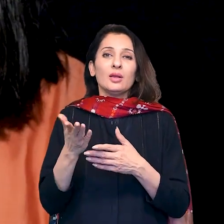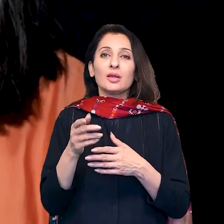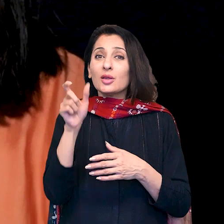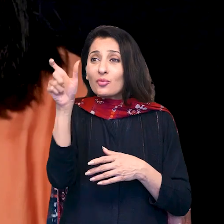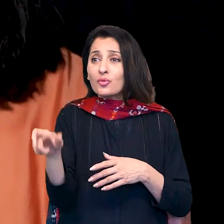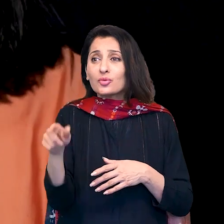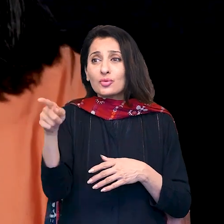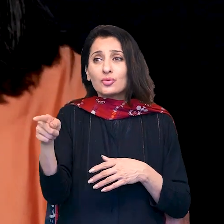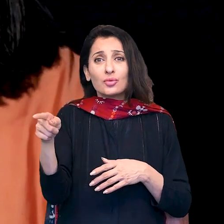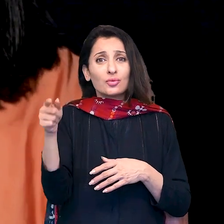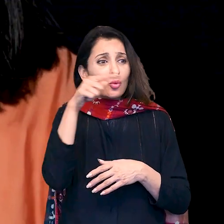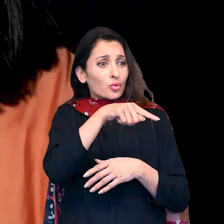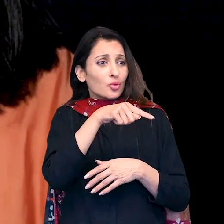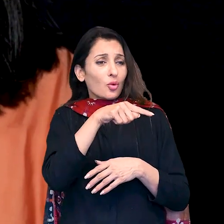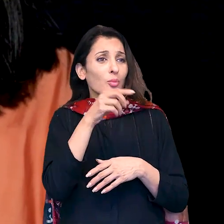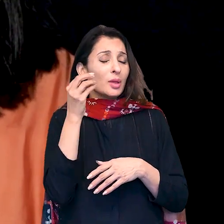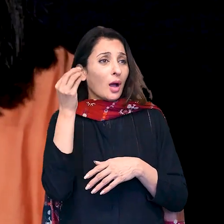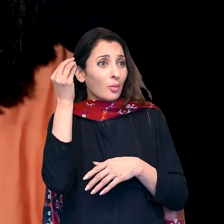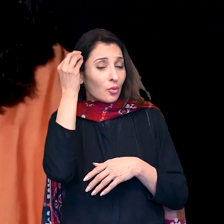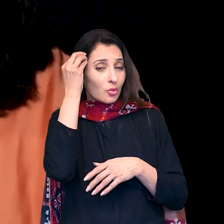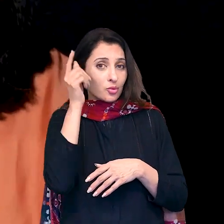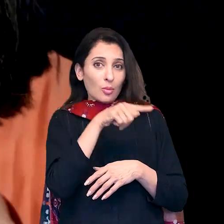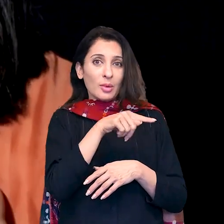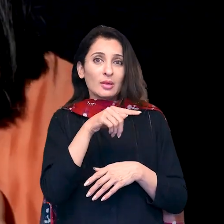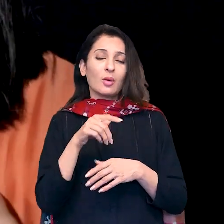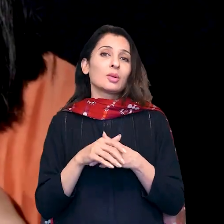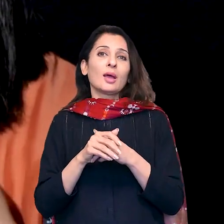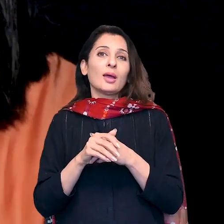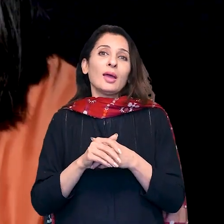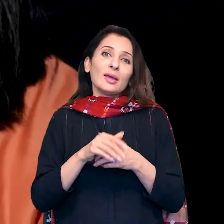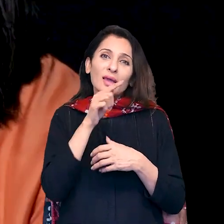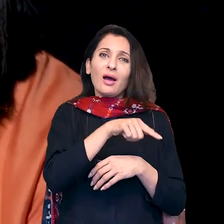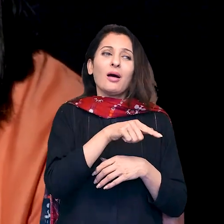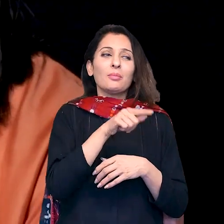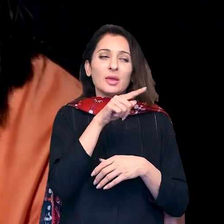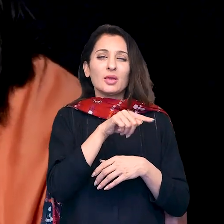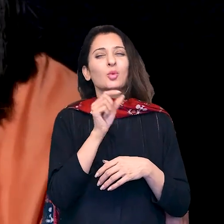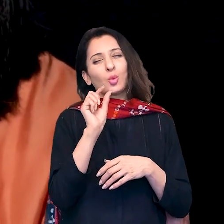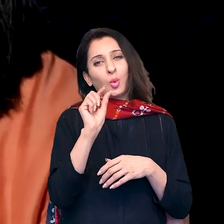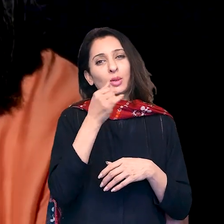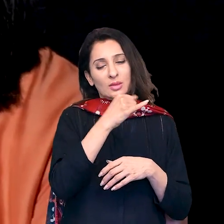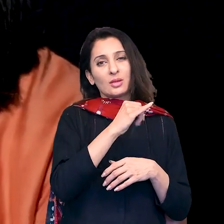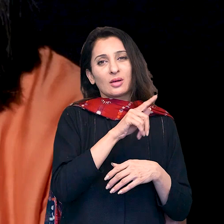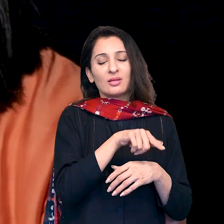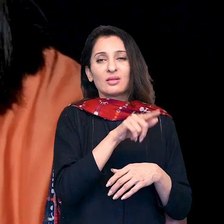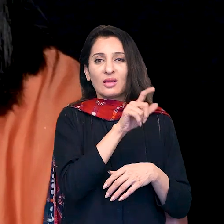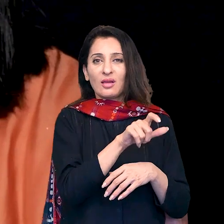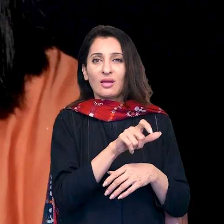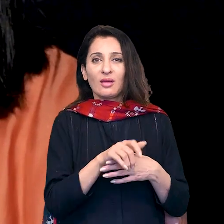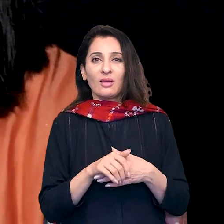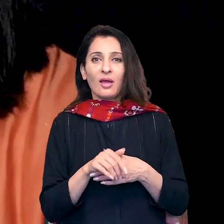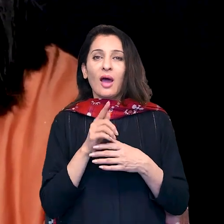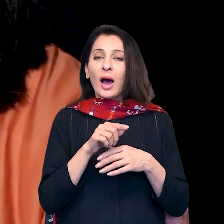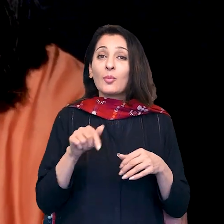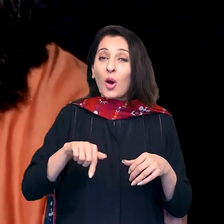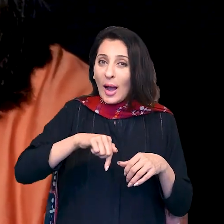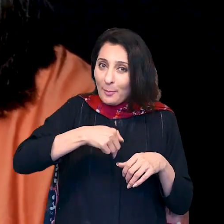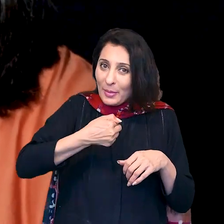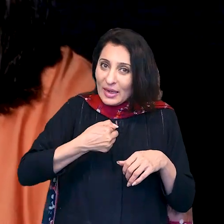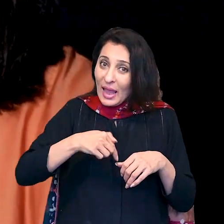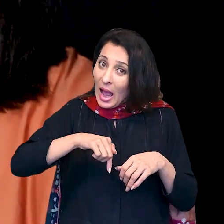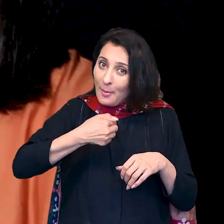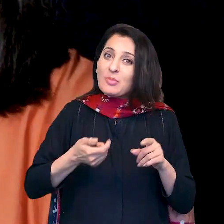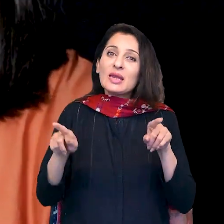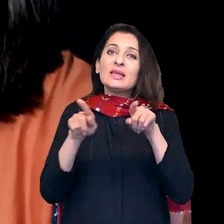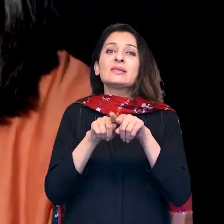sometimes and how you can be better in that. Because if you have a better relationship with yourself, you're more likely to show up and have a better